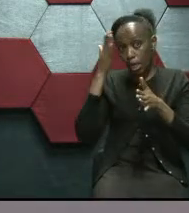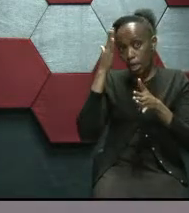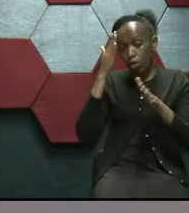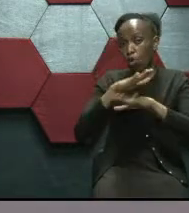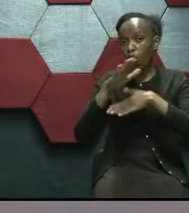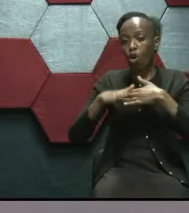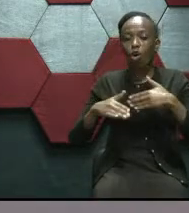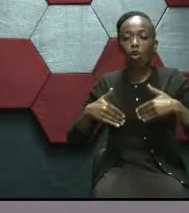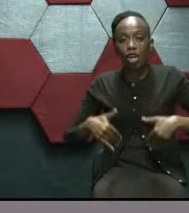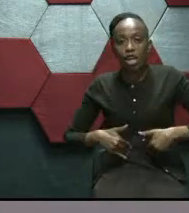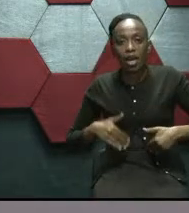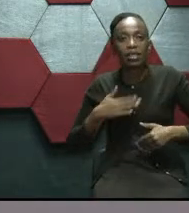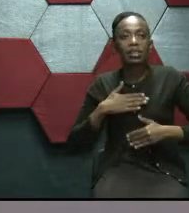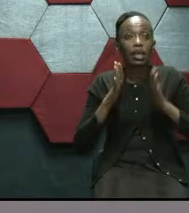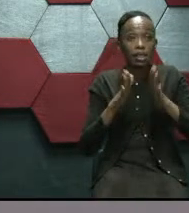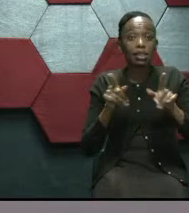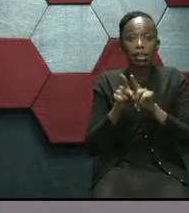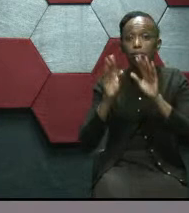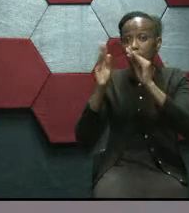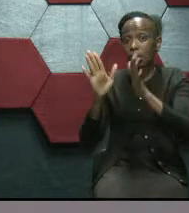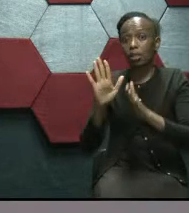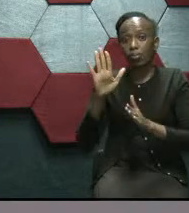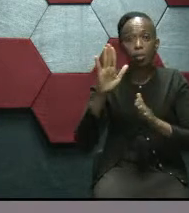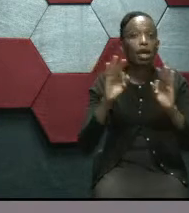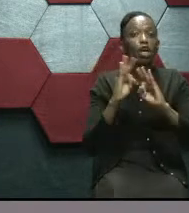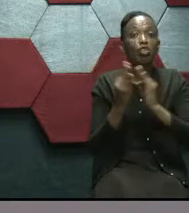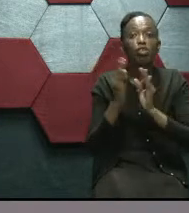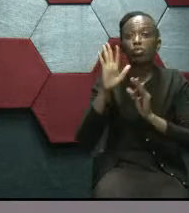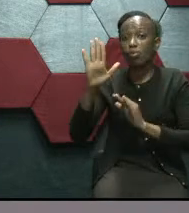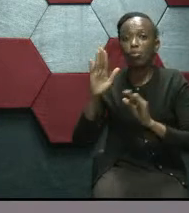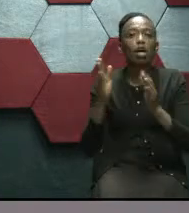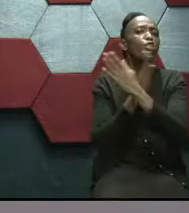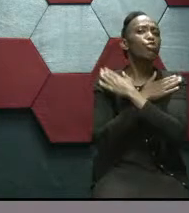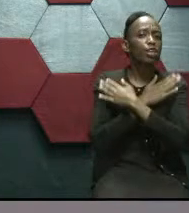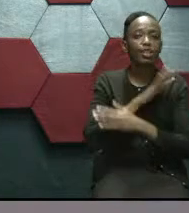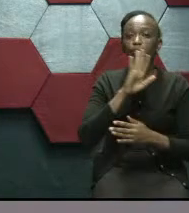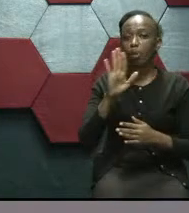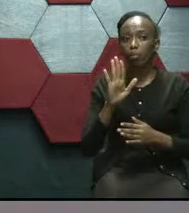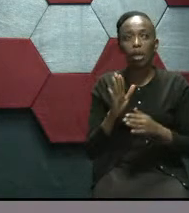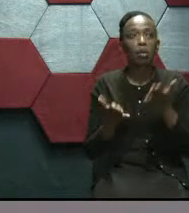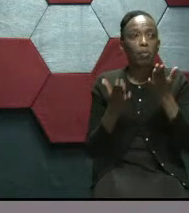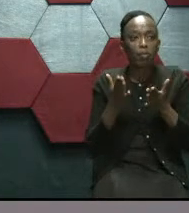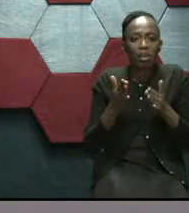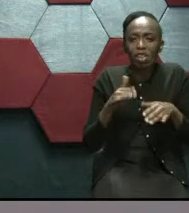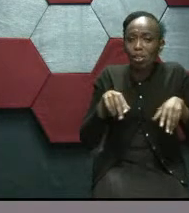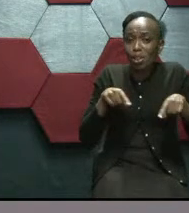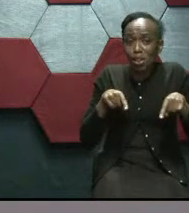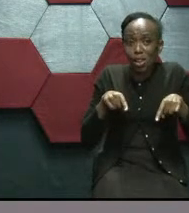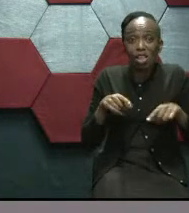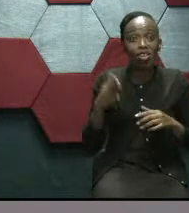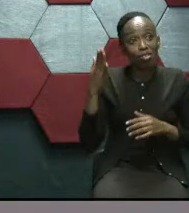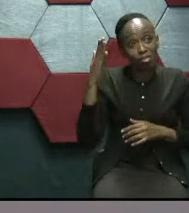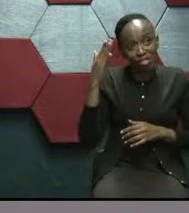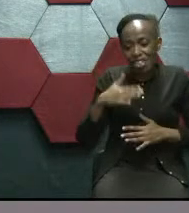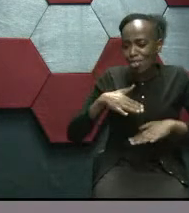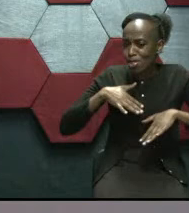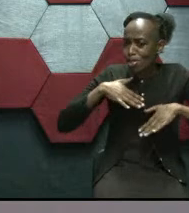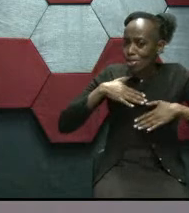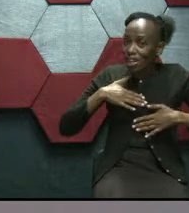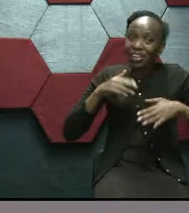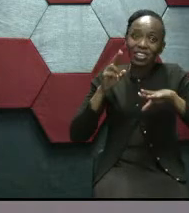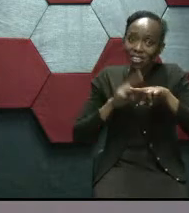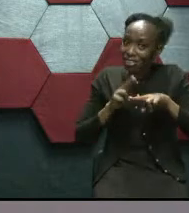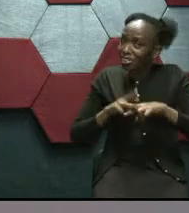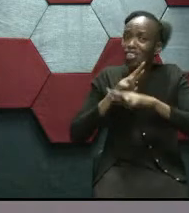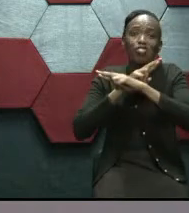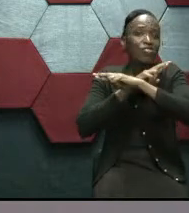young scientists and your teachers and your families and your friends are probably a little nervous. So take a deep breath, sit down. We're going